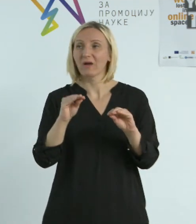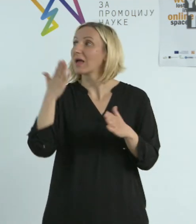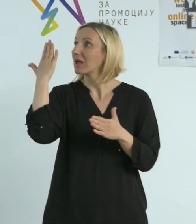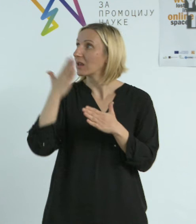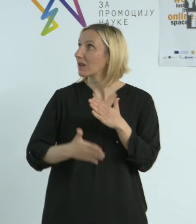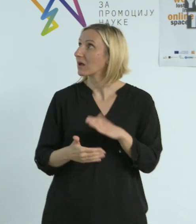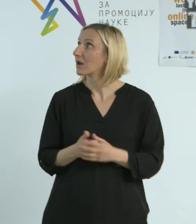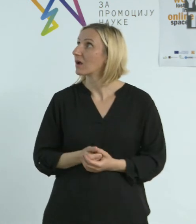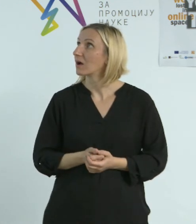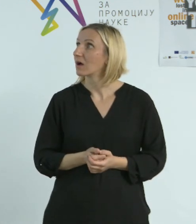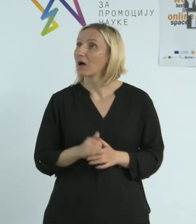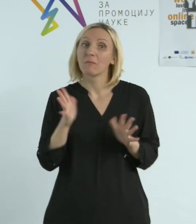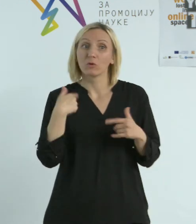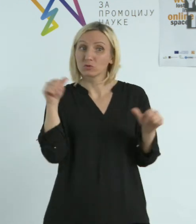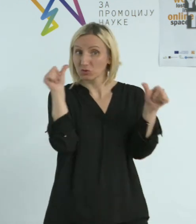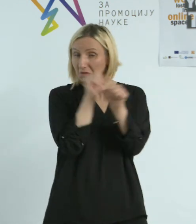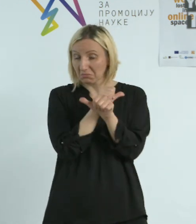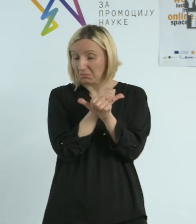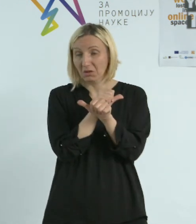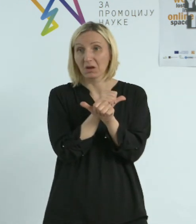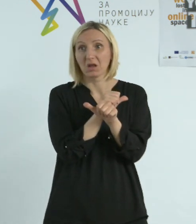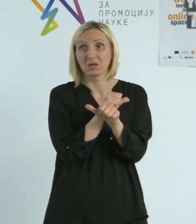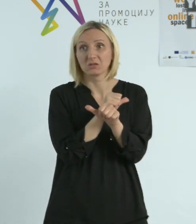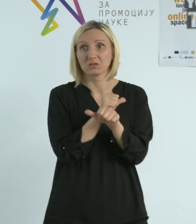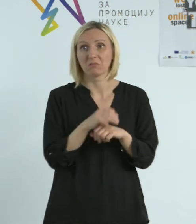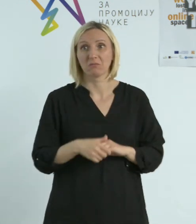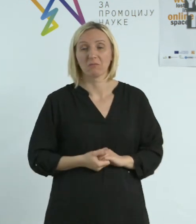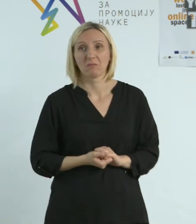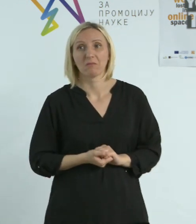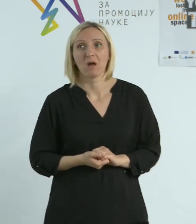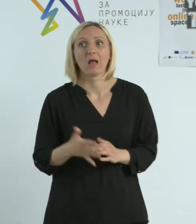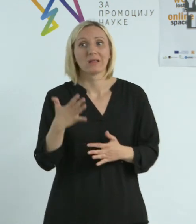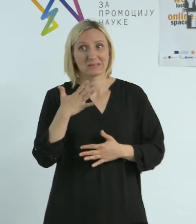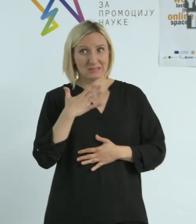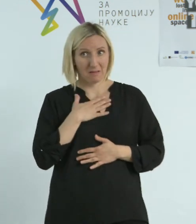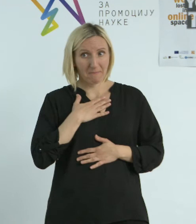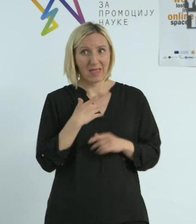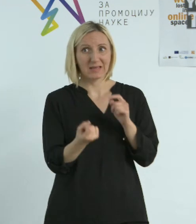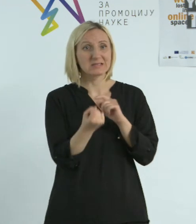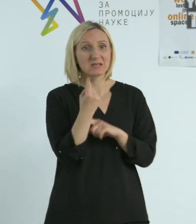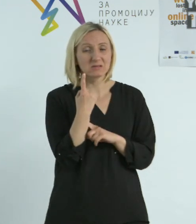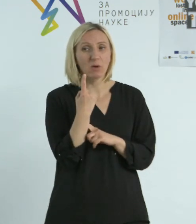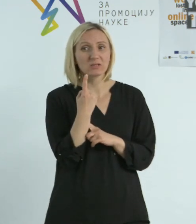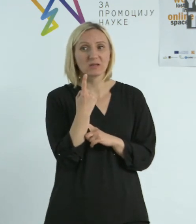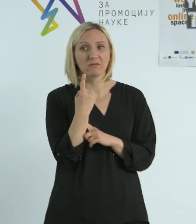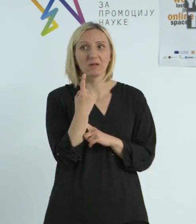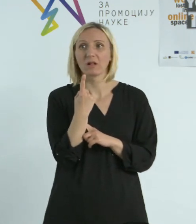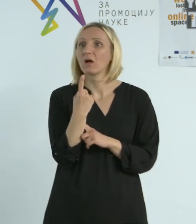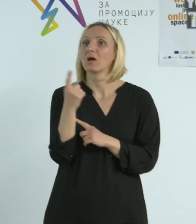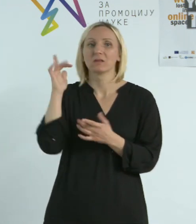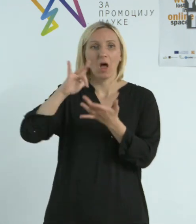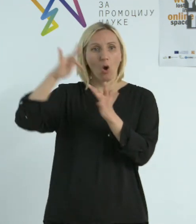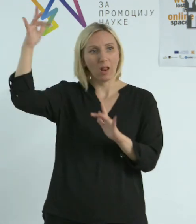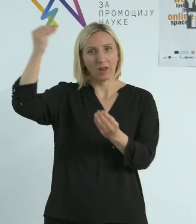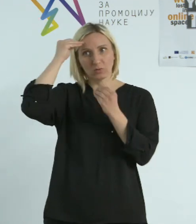maybe I'm wrong, but it turned out for me, that online learning is